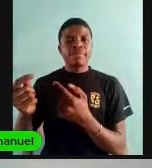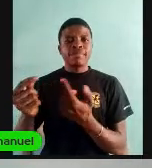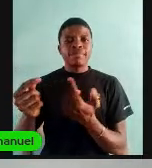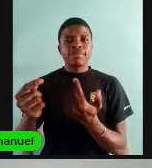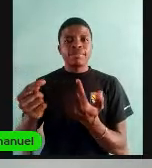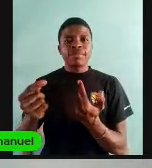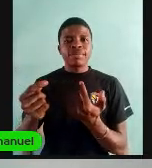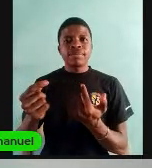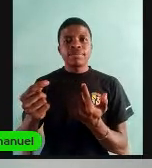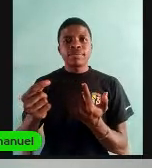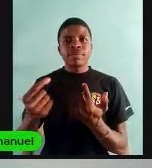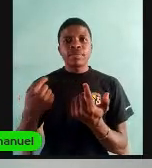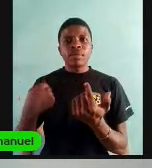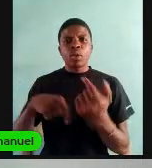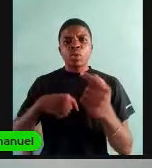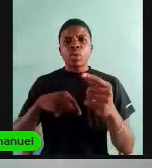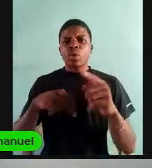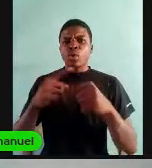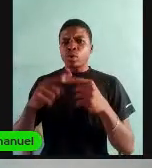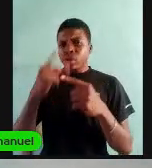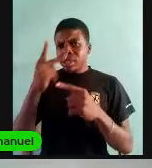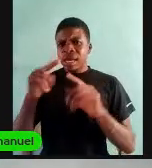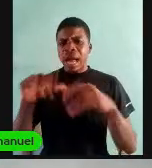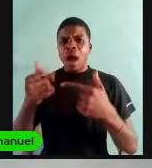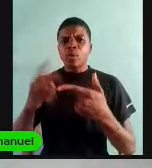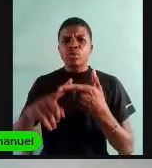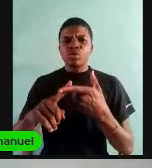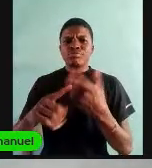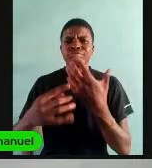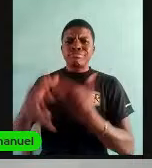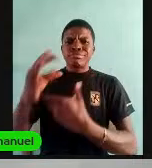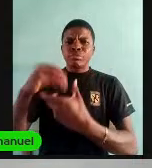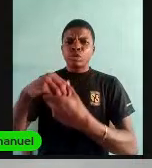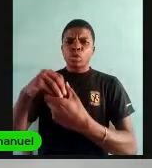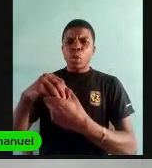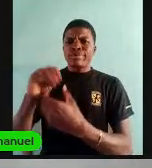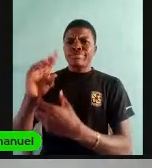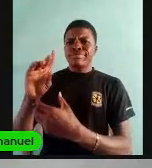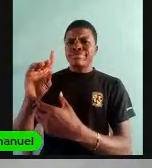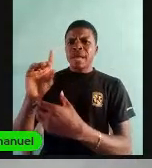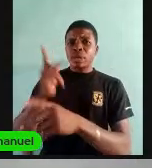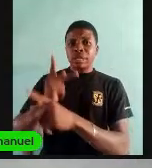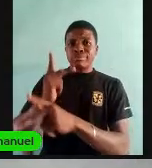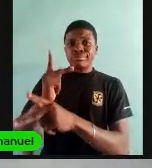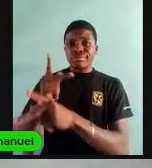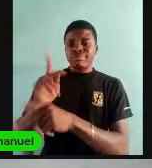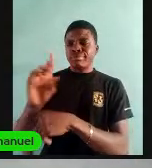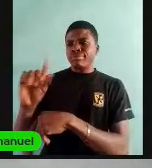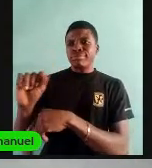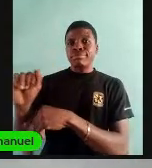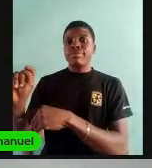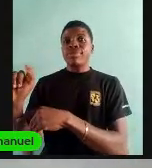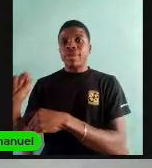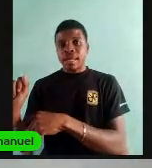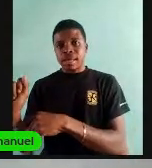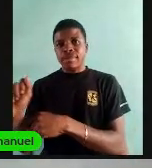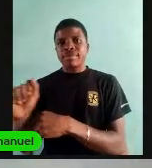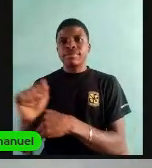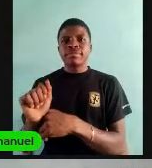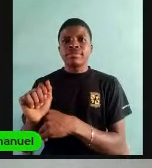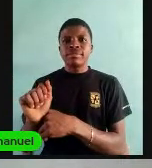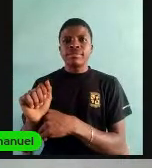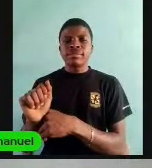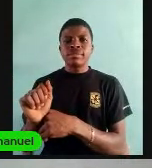fetch data, utilize data properly. So we talk about practice practice with what with